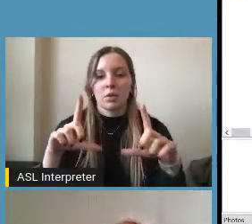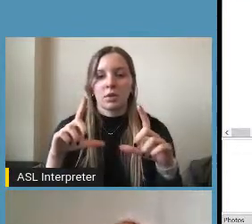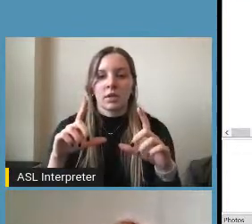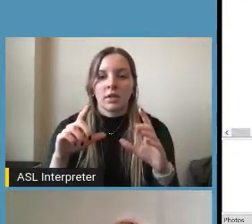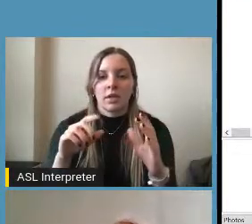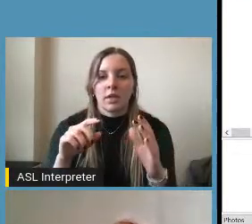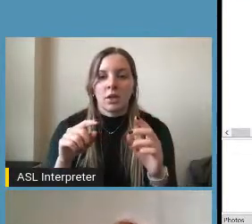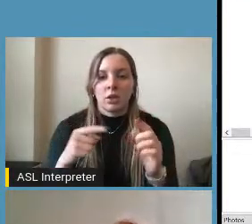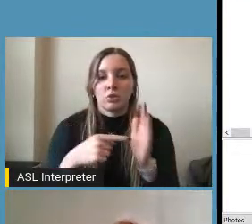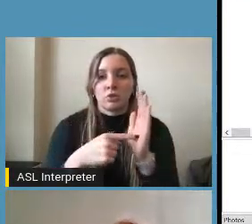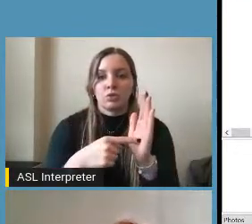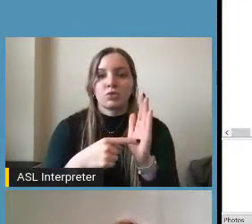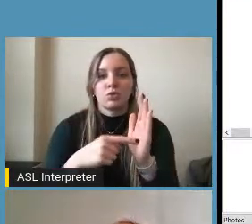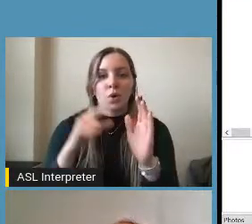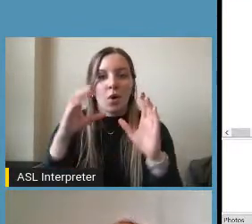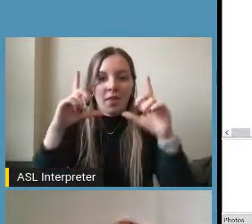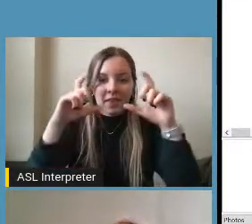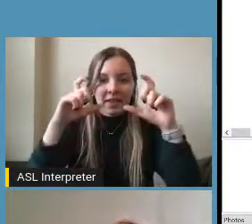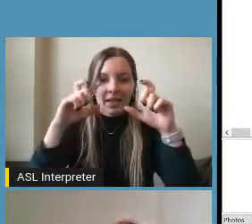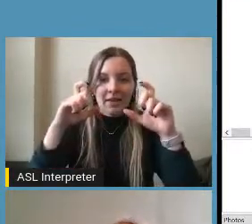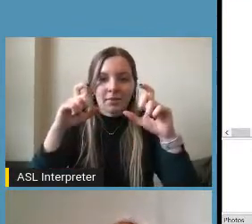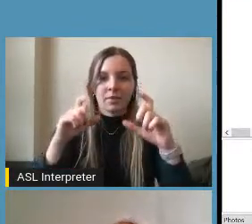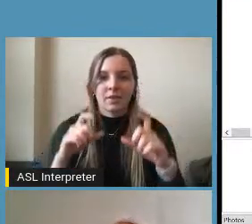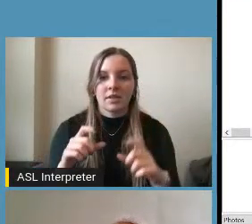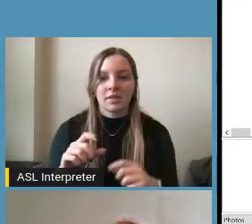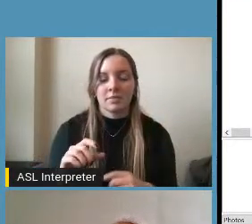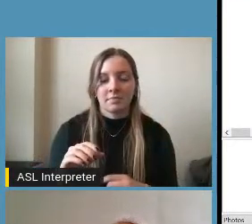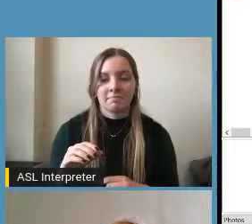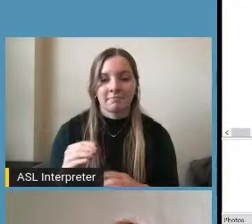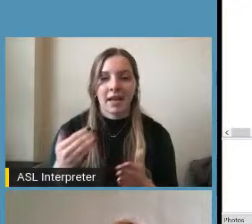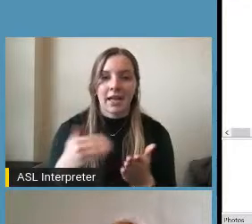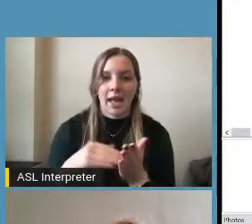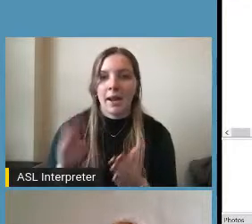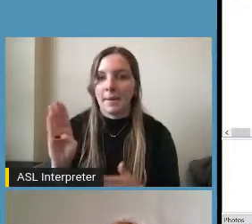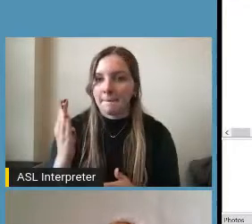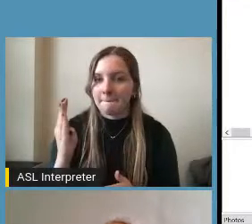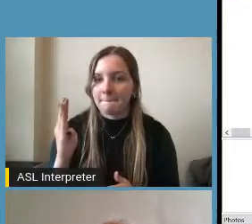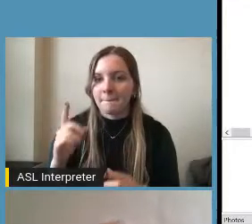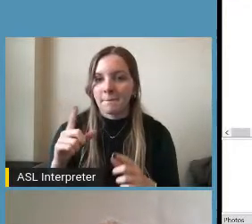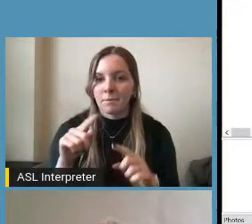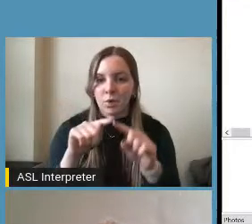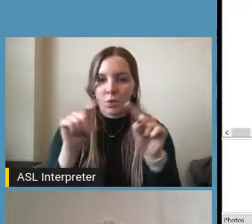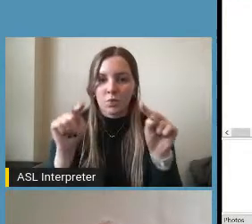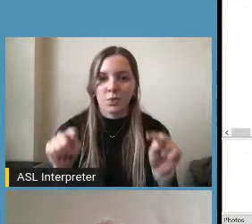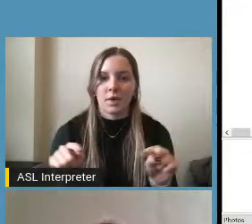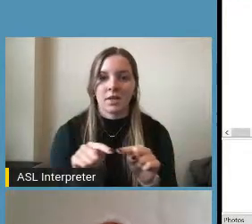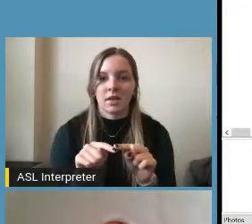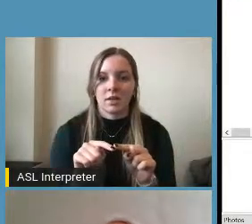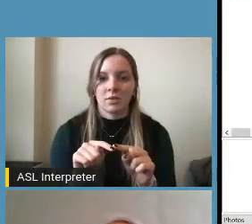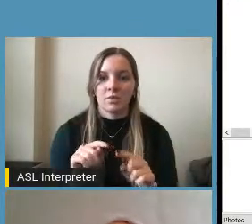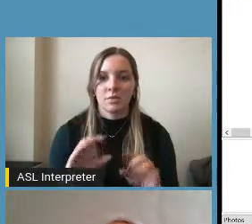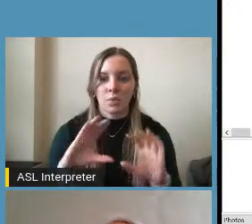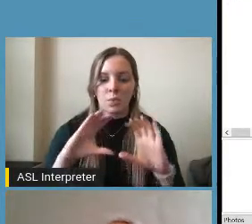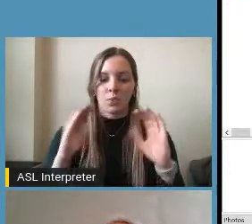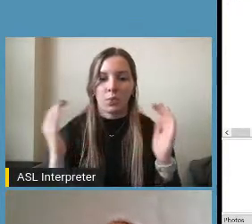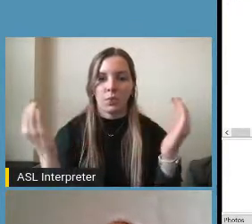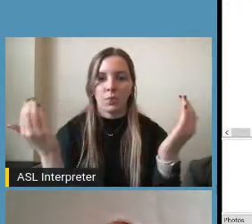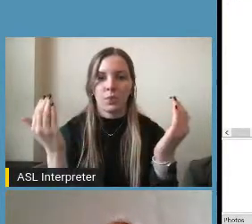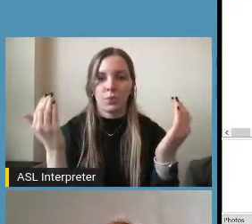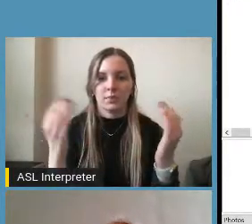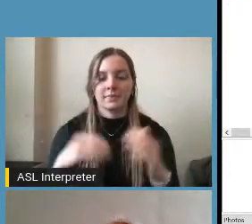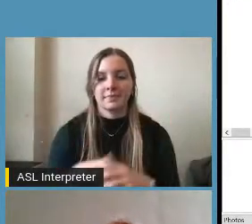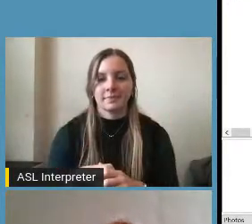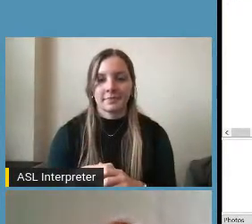this case is we took, we put it on a turntable, and we shot it all the way around, and we turned it over, shot it all the way around, and then we took some